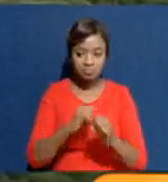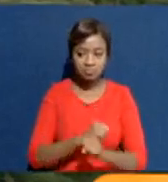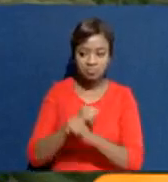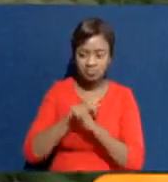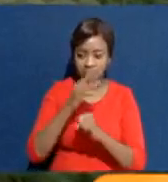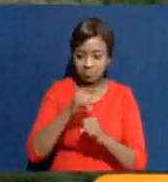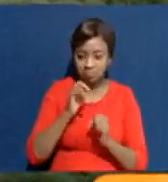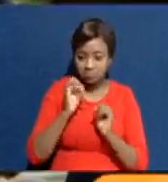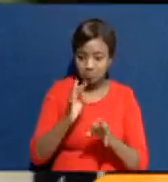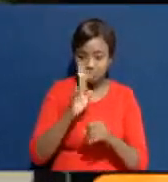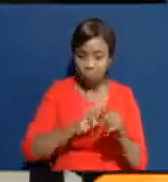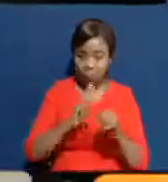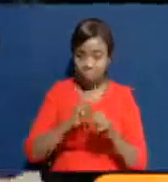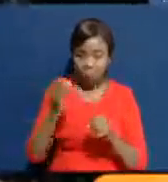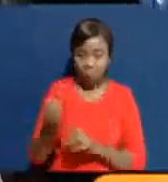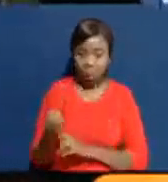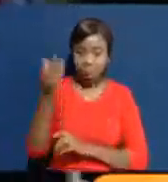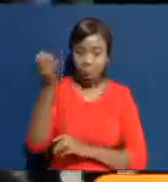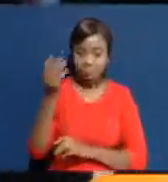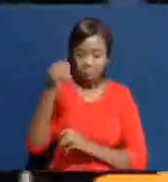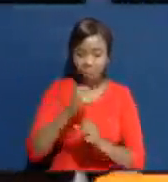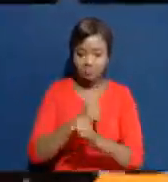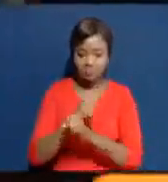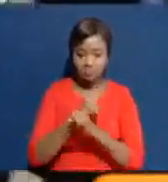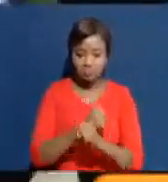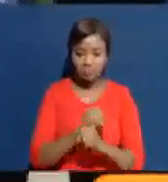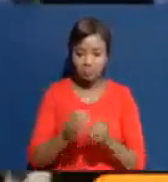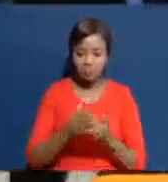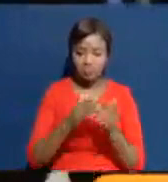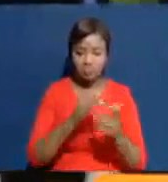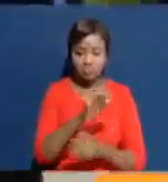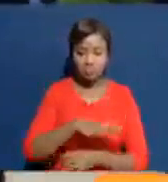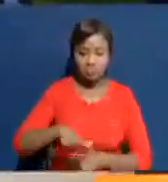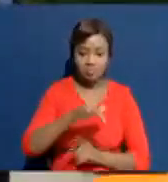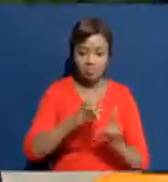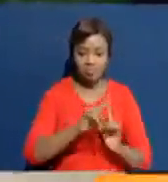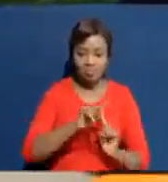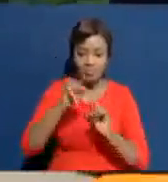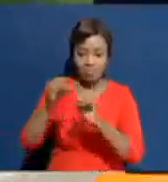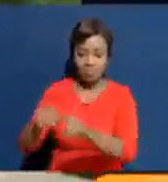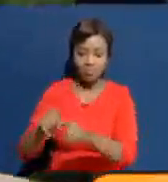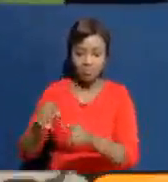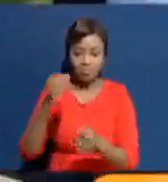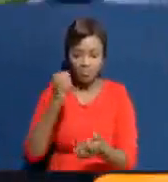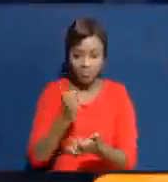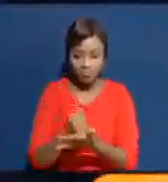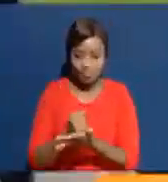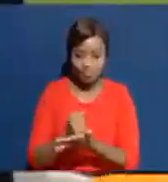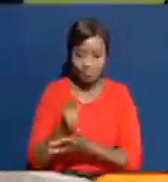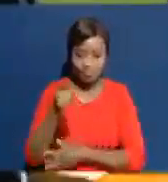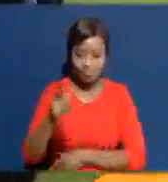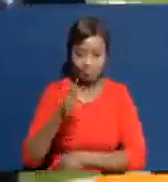absorb greenhouse gas emissions by the Western world. Chancellor Scholz visited the Olkaria geothermal power station in